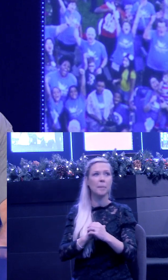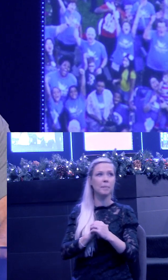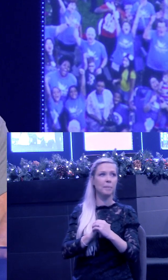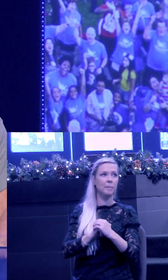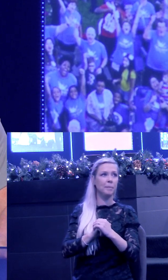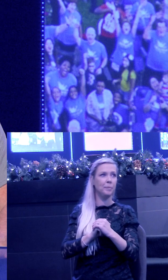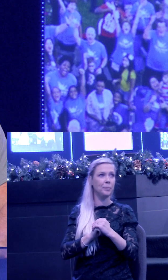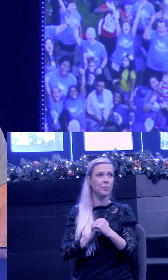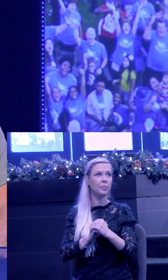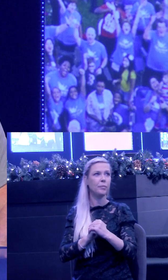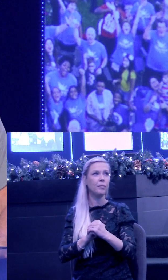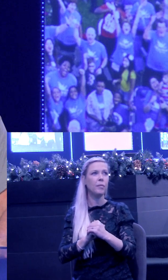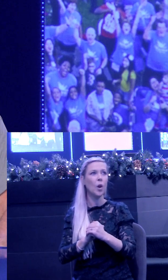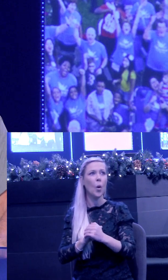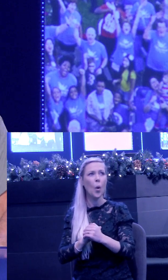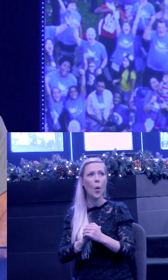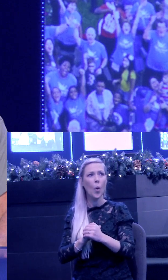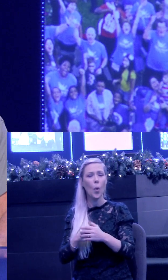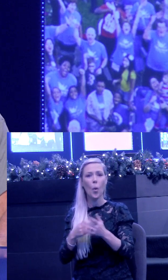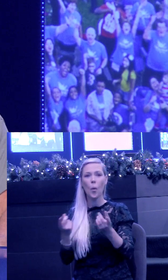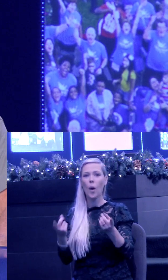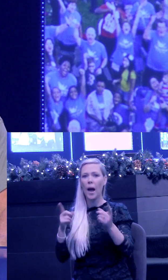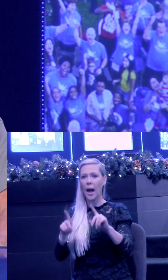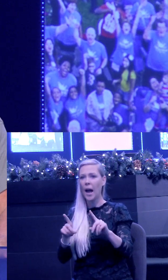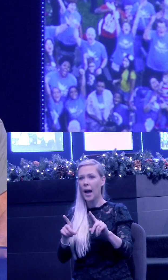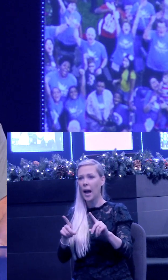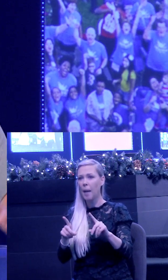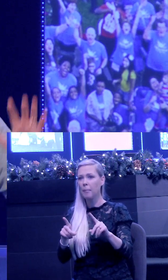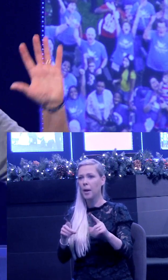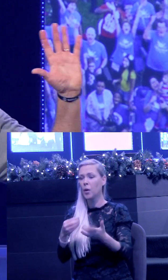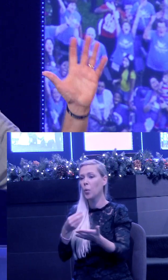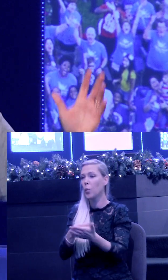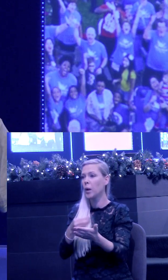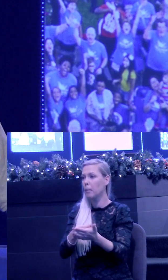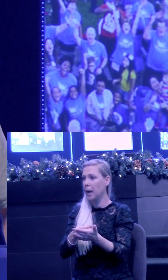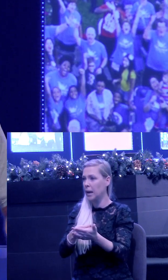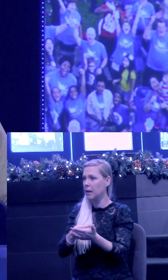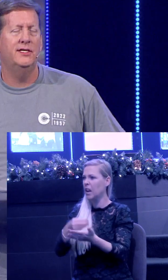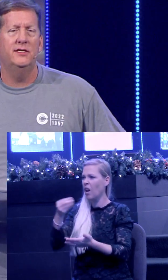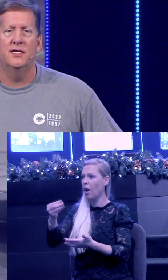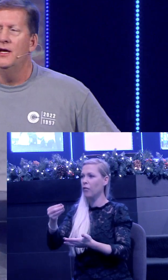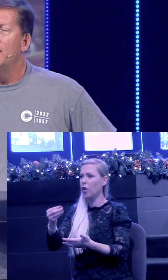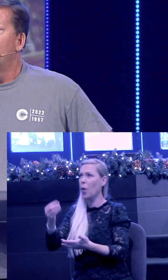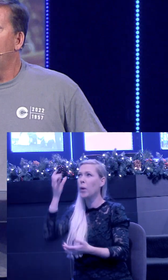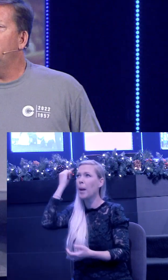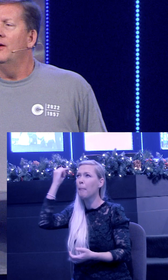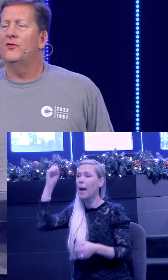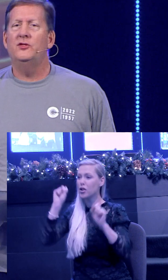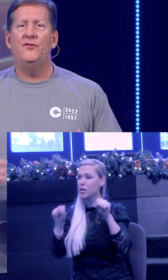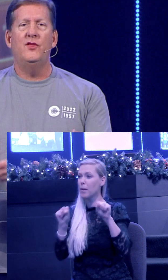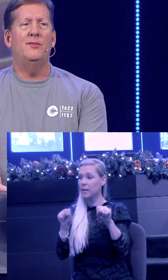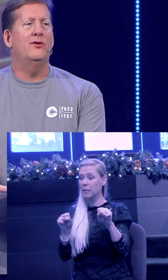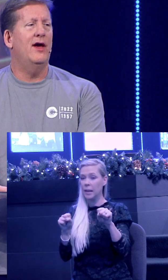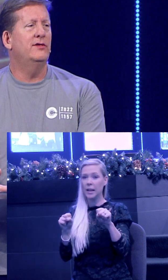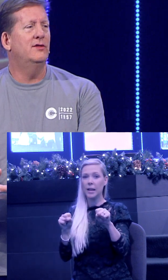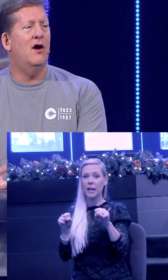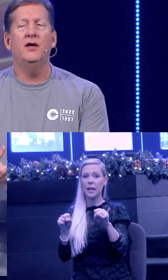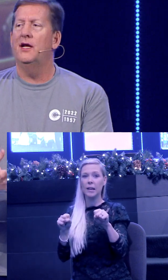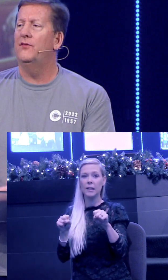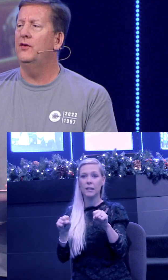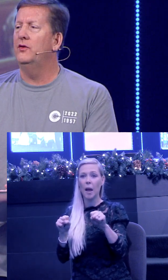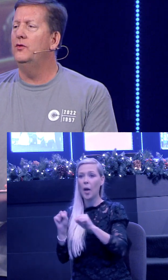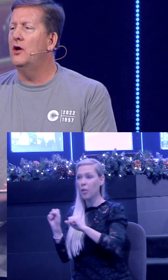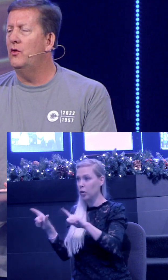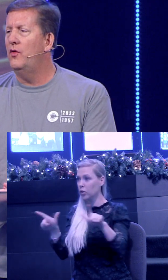somebody, and we made an offer, and we bought this land, and we were imagining the possibilities. And for those of you that have been around